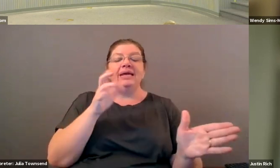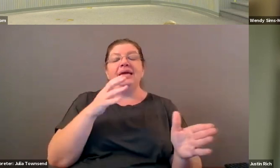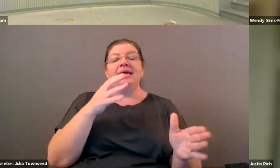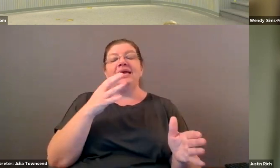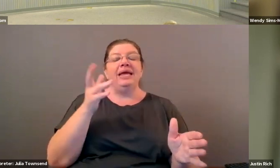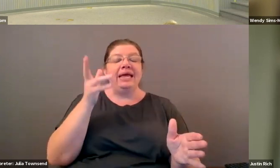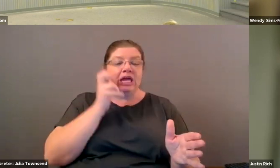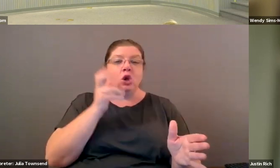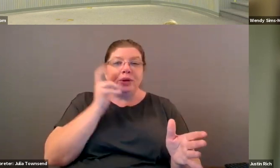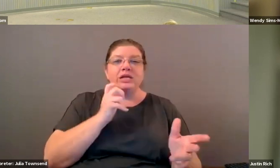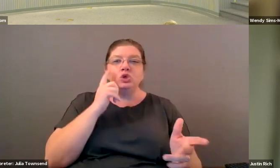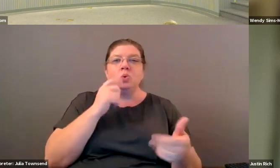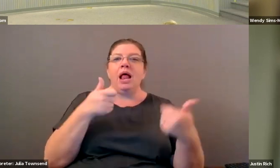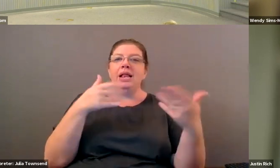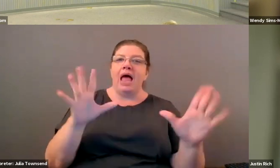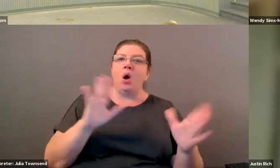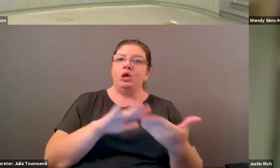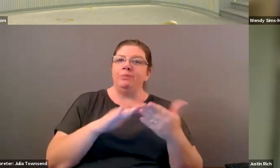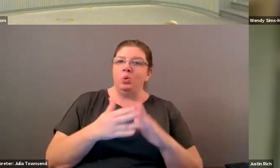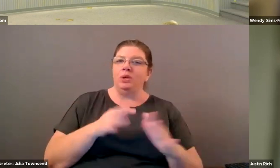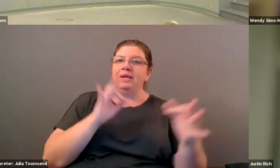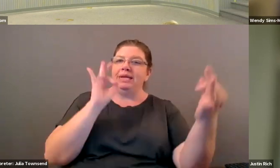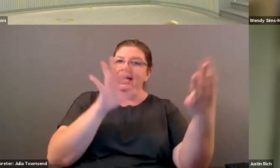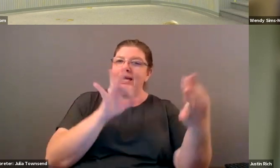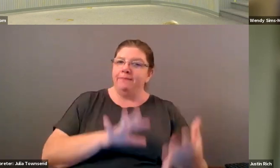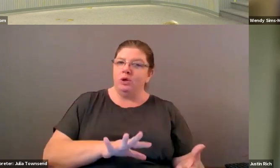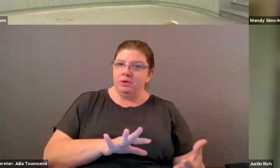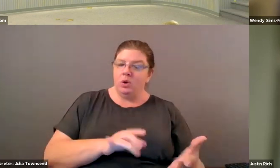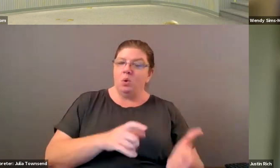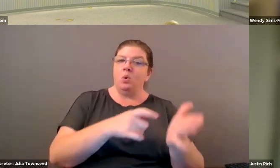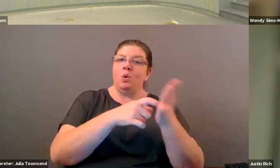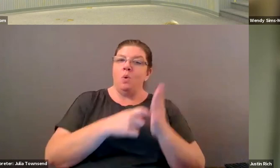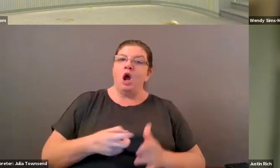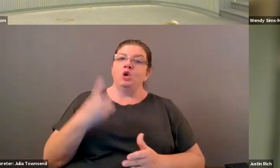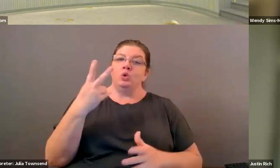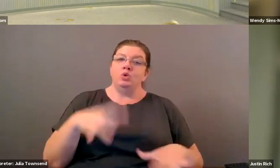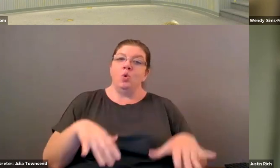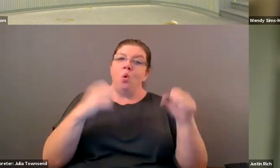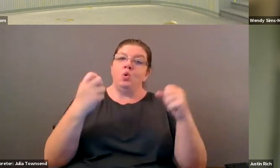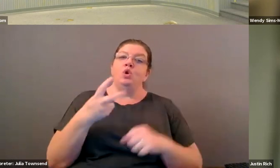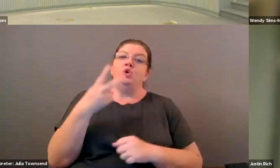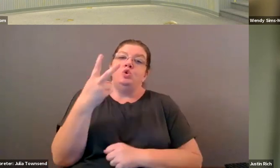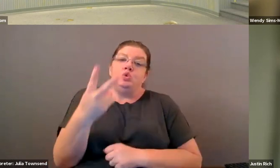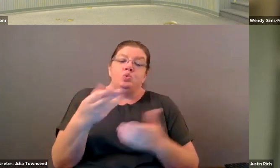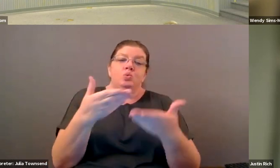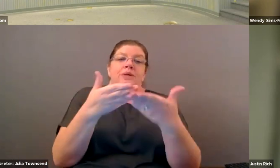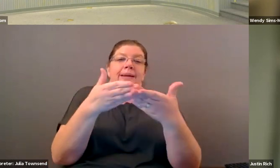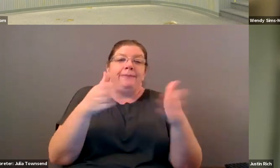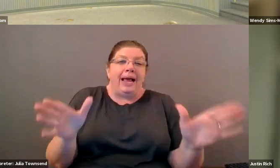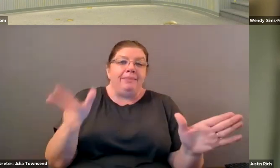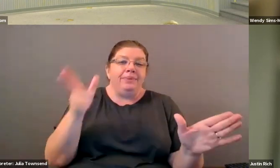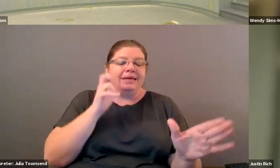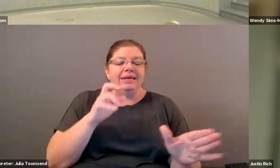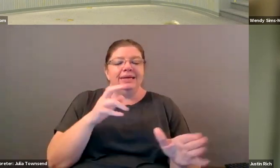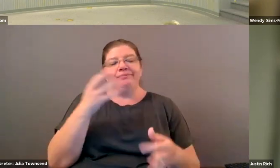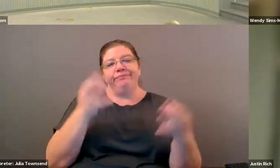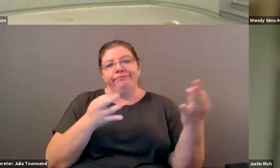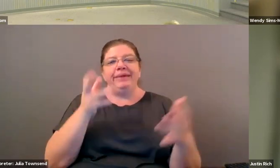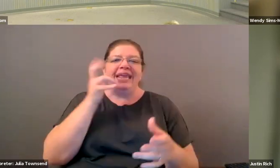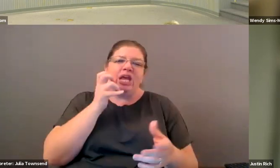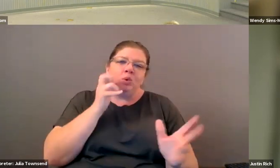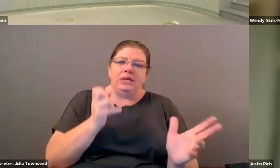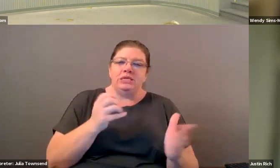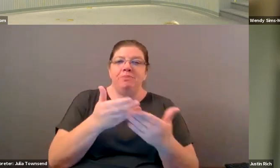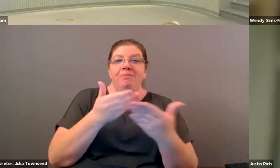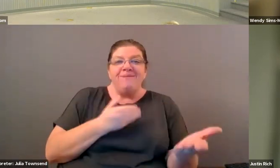community input. So we're required to hold two public hearings before we even start to draw maps. And that's really the